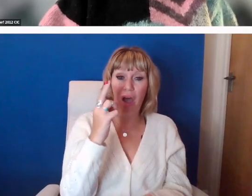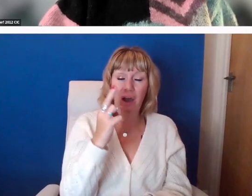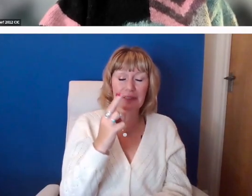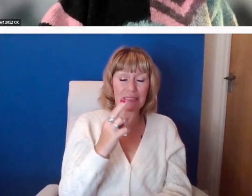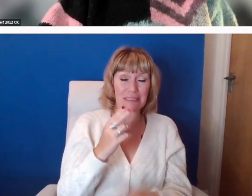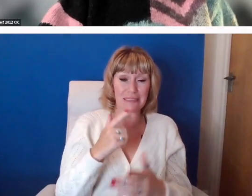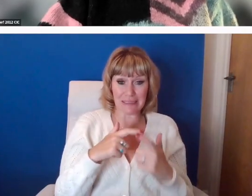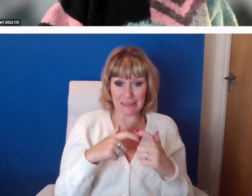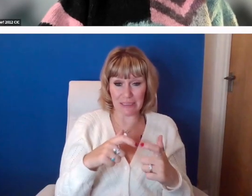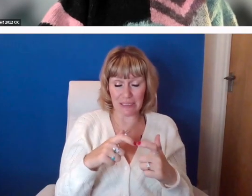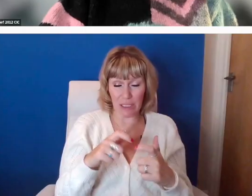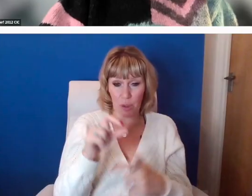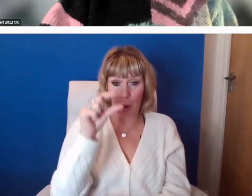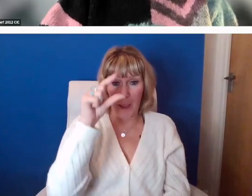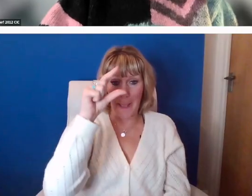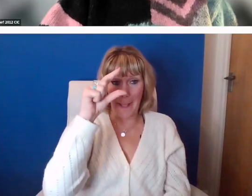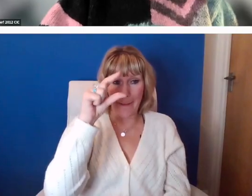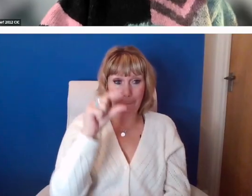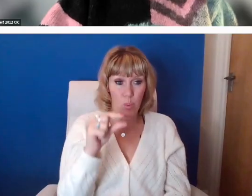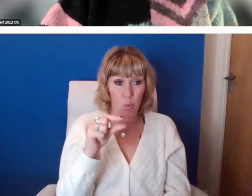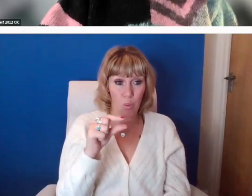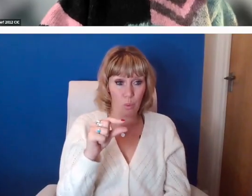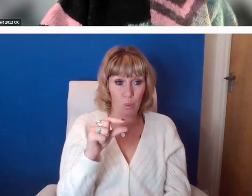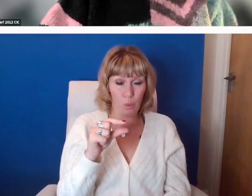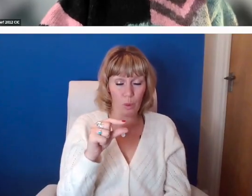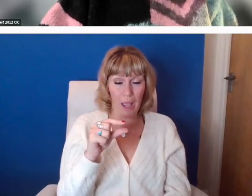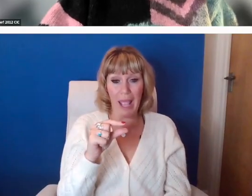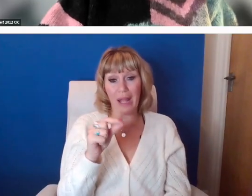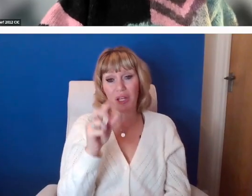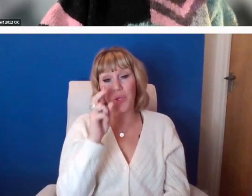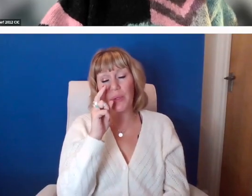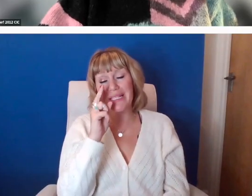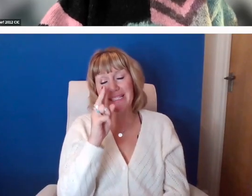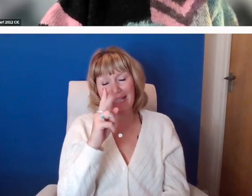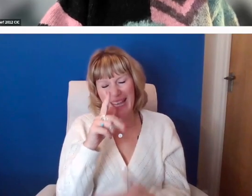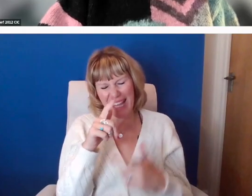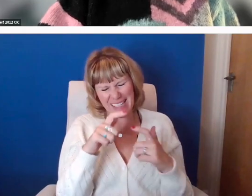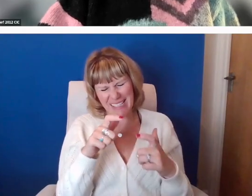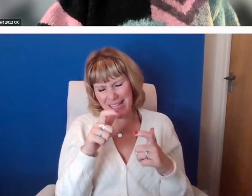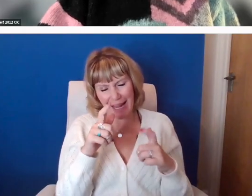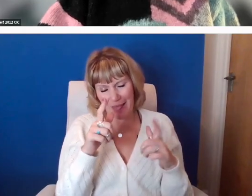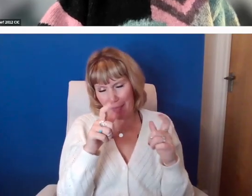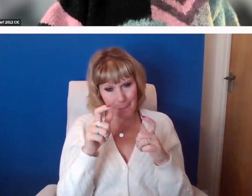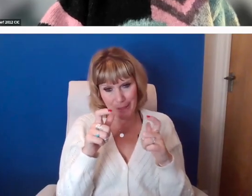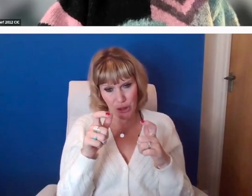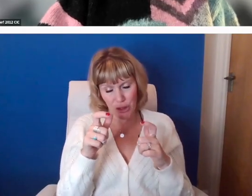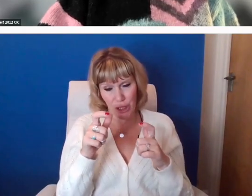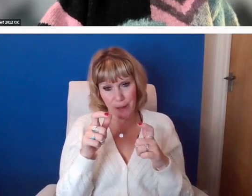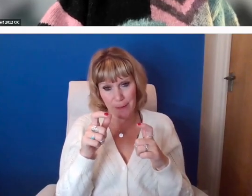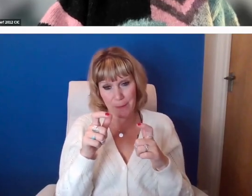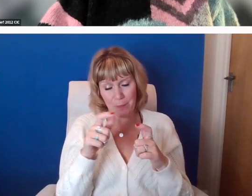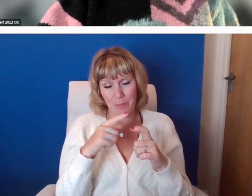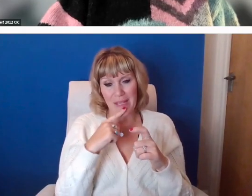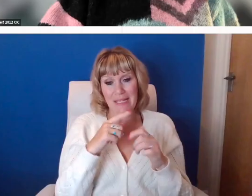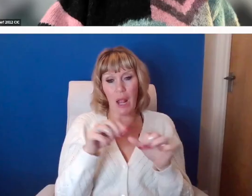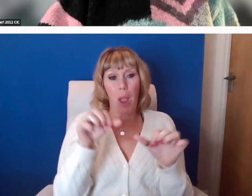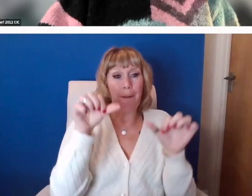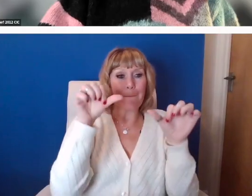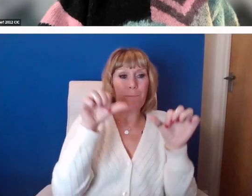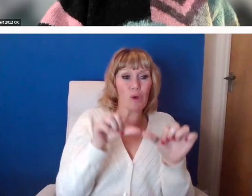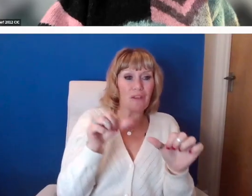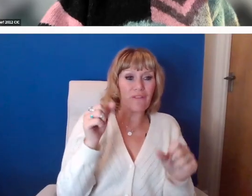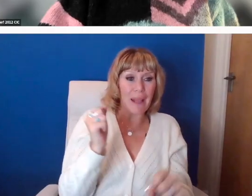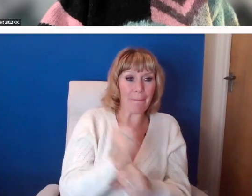these, actually, the artist has been rendered very small within the picture. And it's called Briefly Made